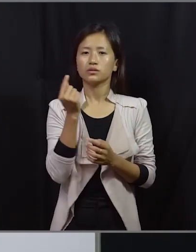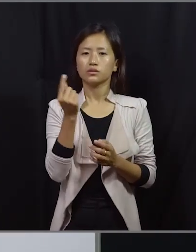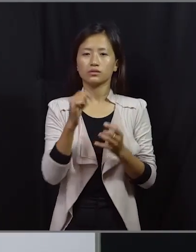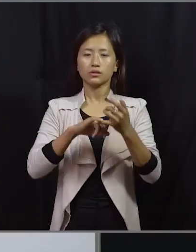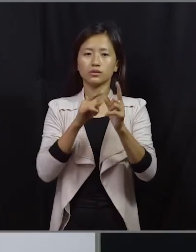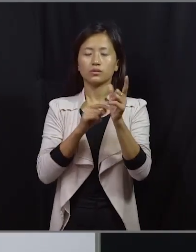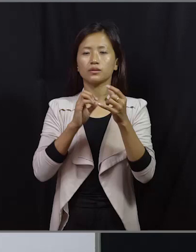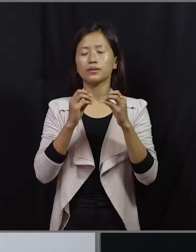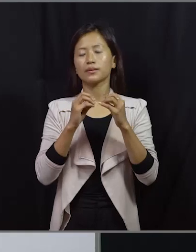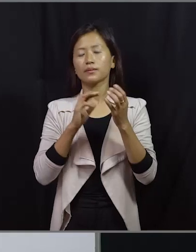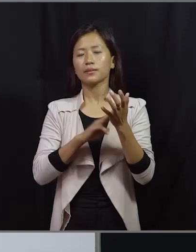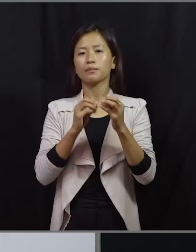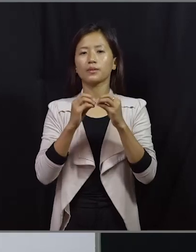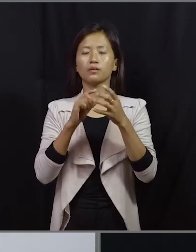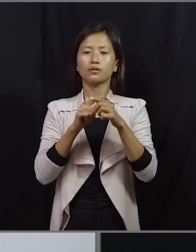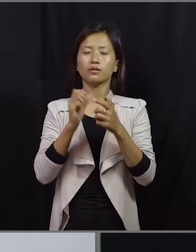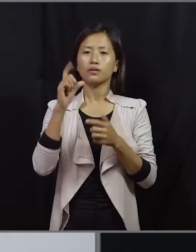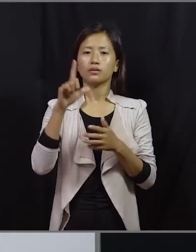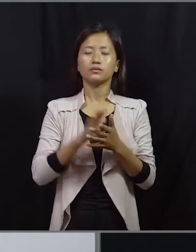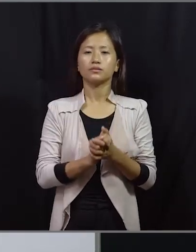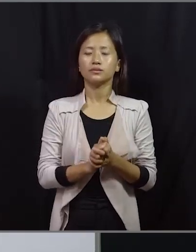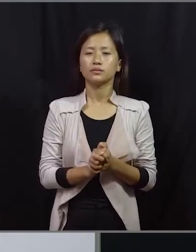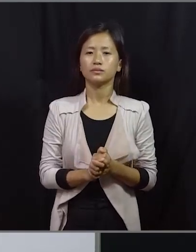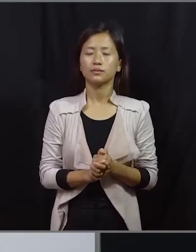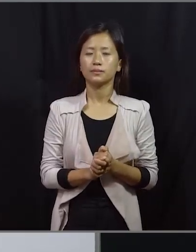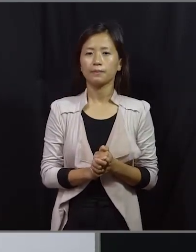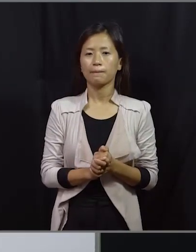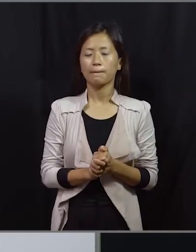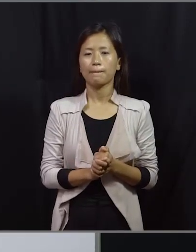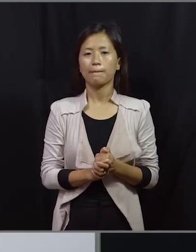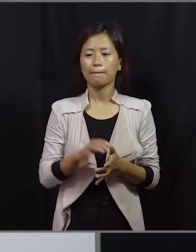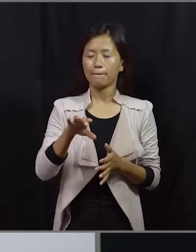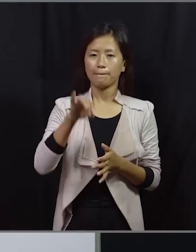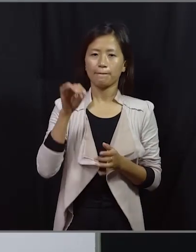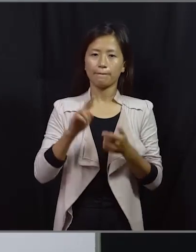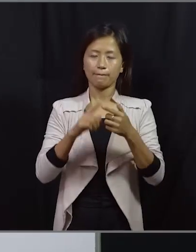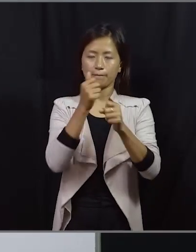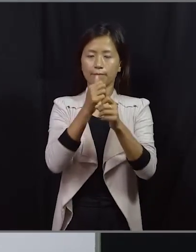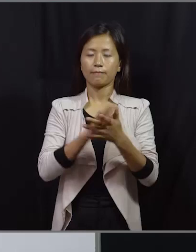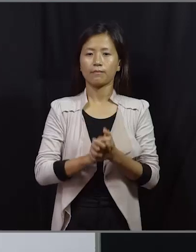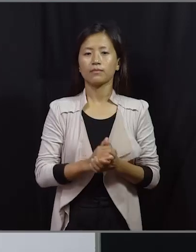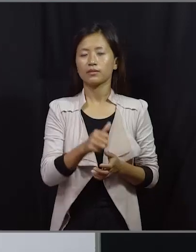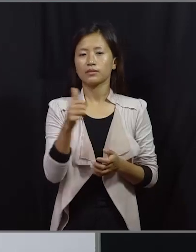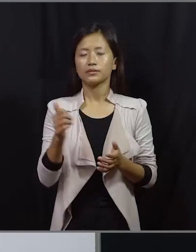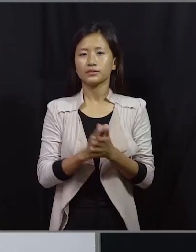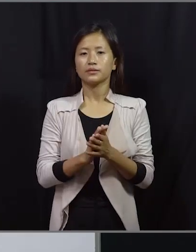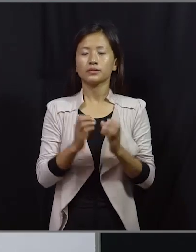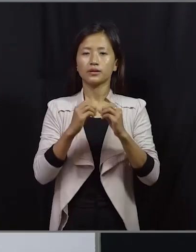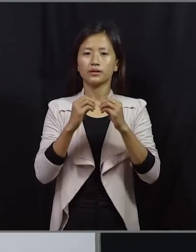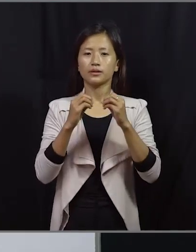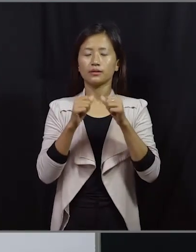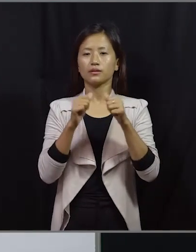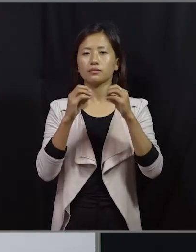this is a proper subset of B. Okay. And here, let me take another example. A is